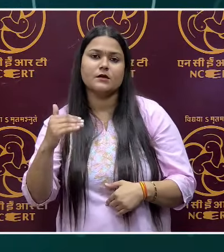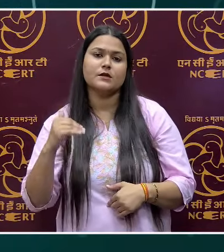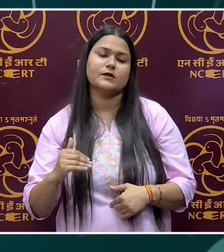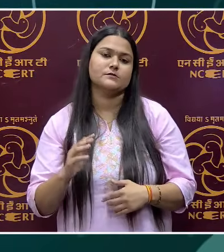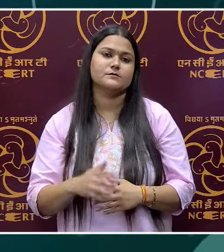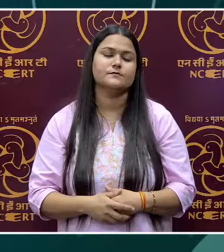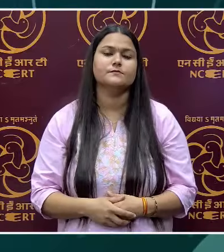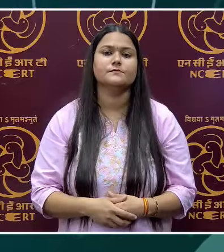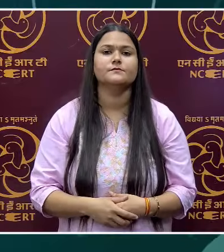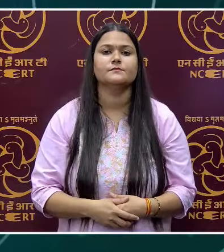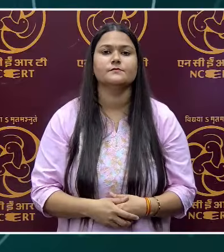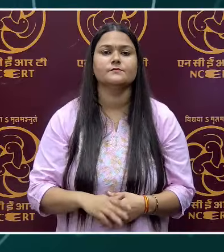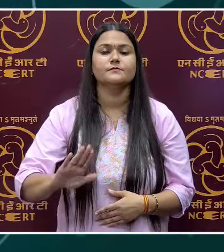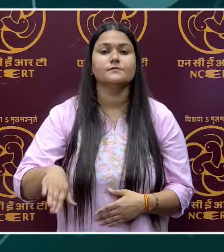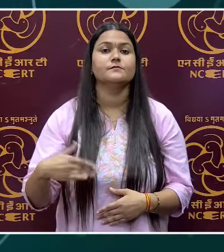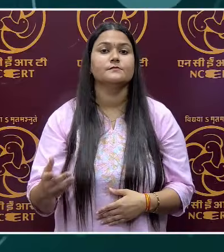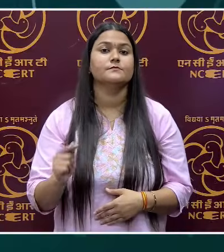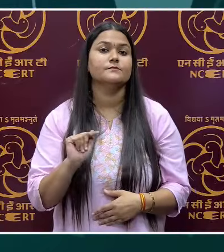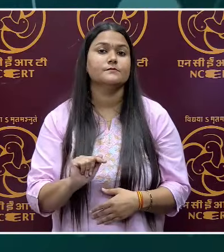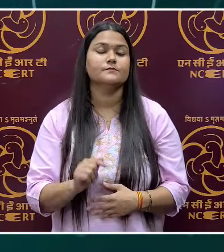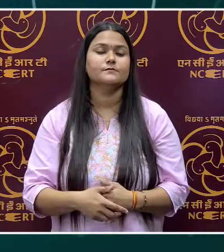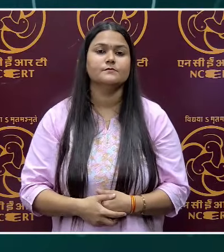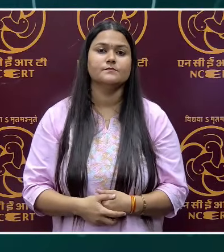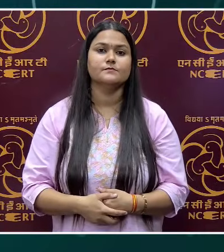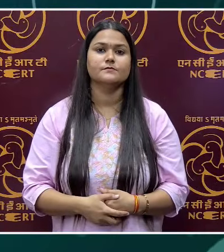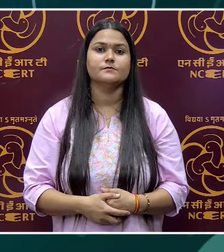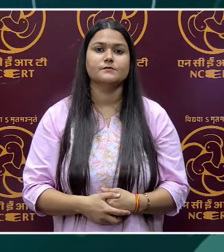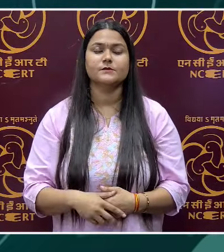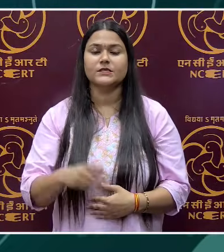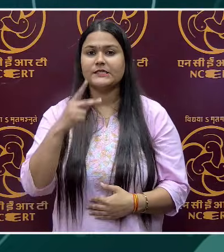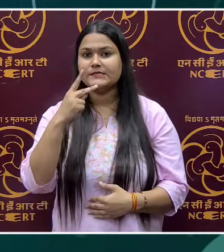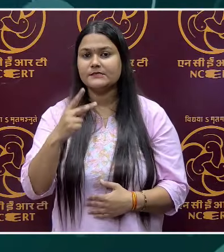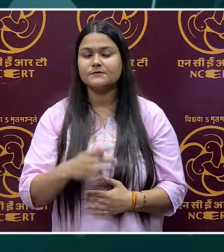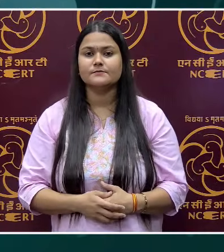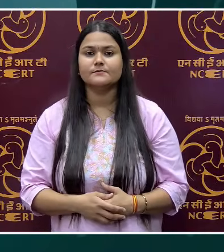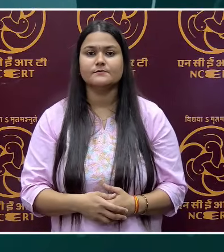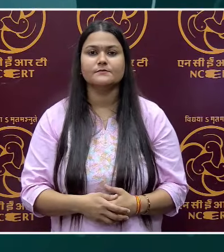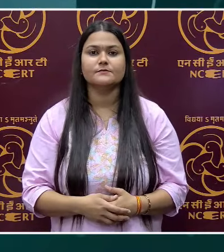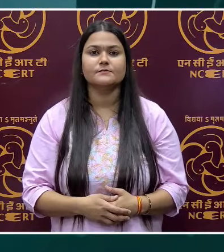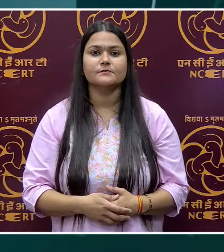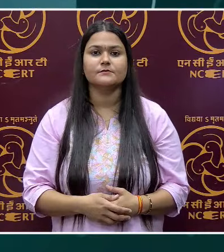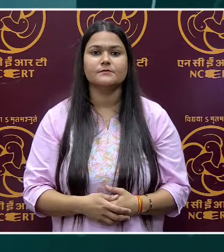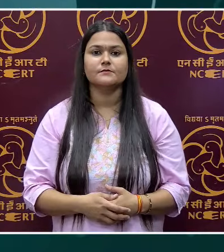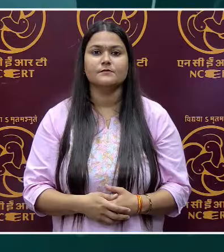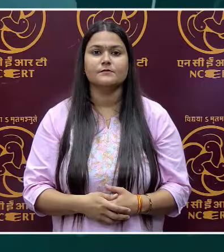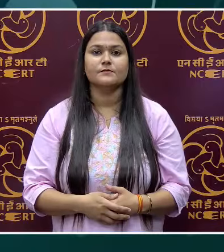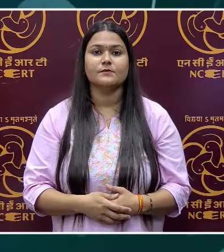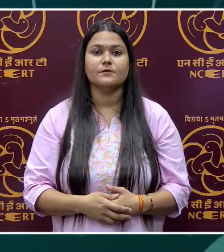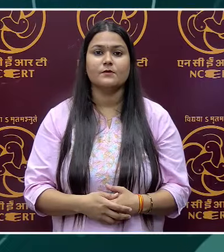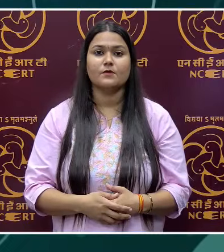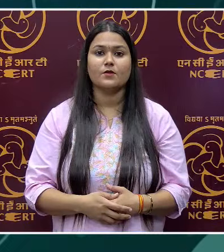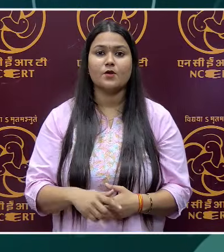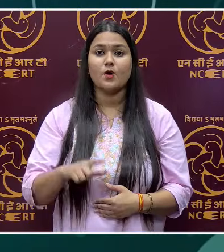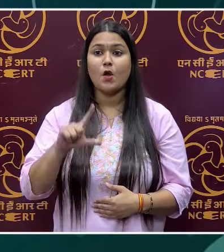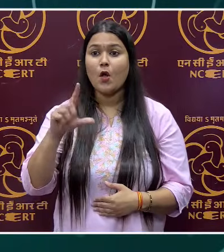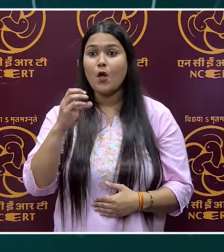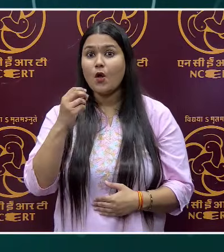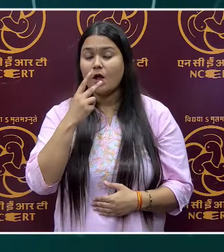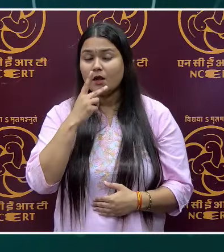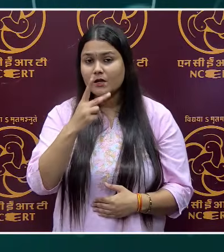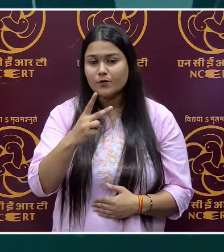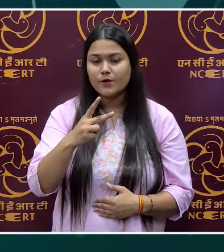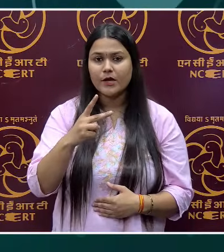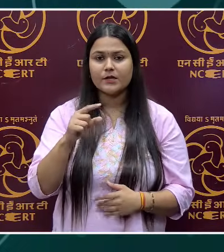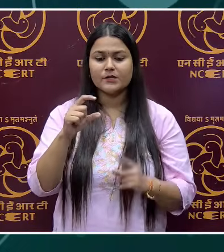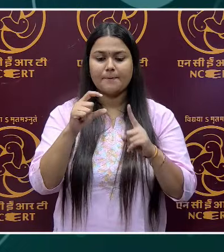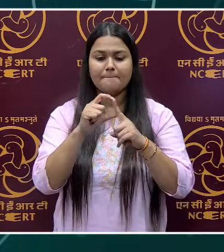will click on the next button. You can see look at the Pascal's triangle row 0 and